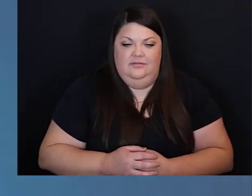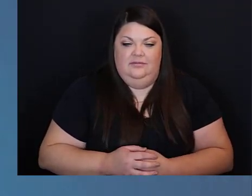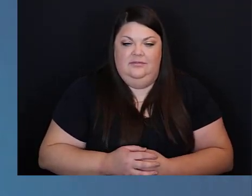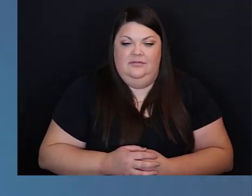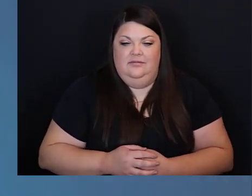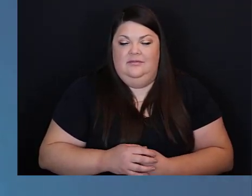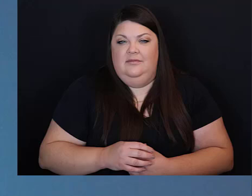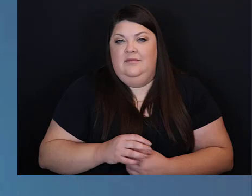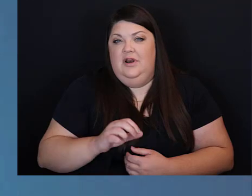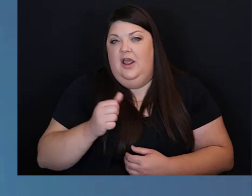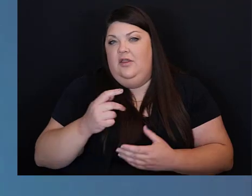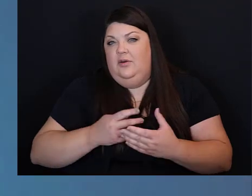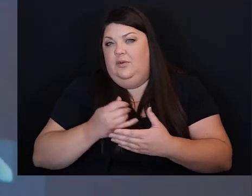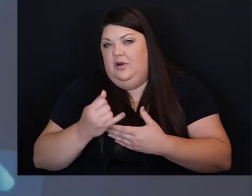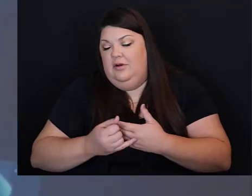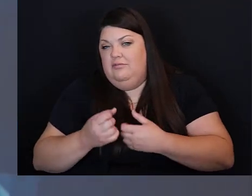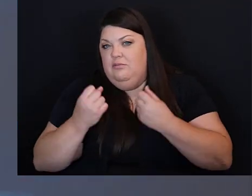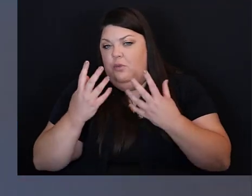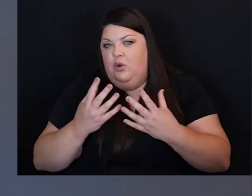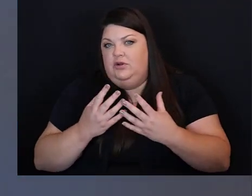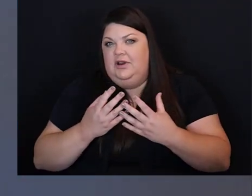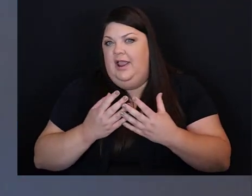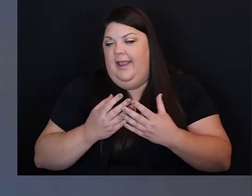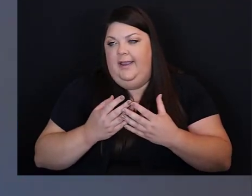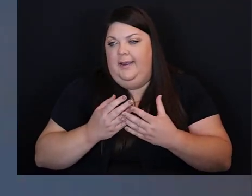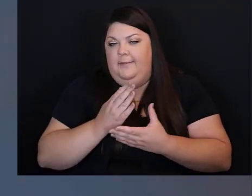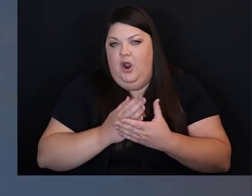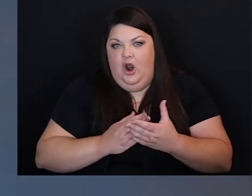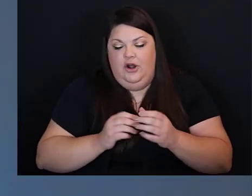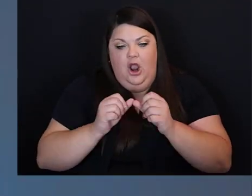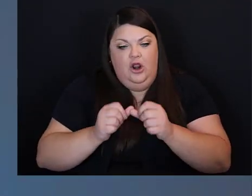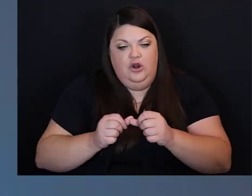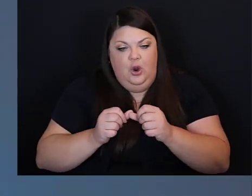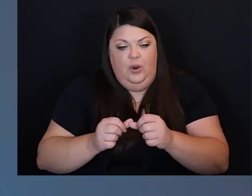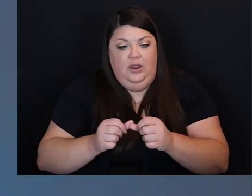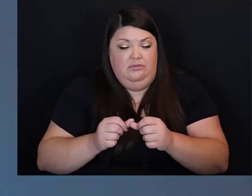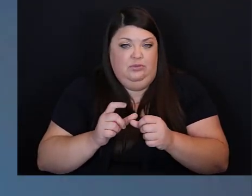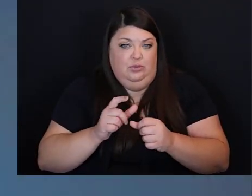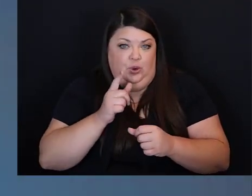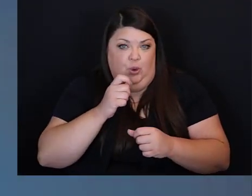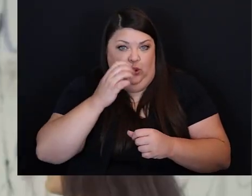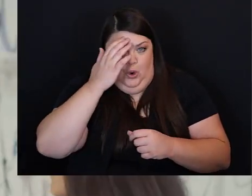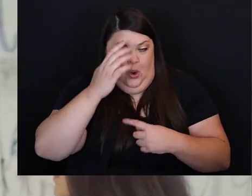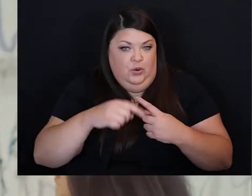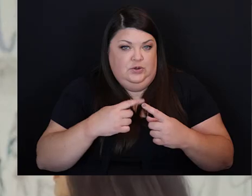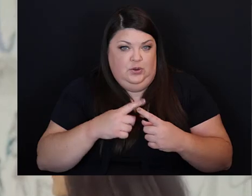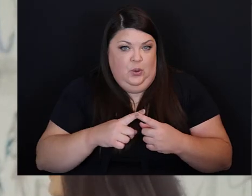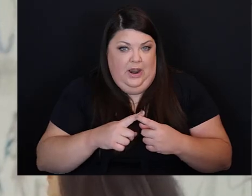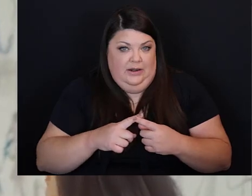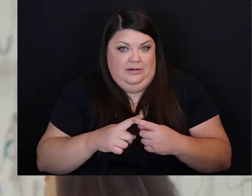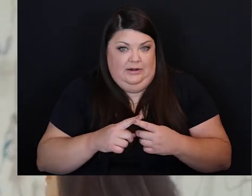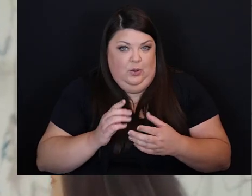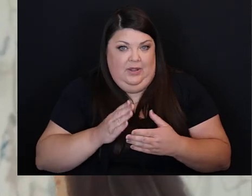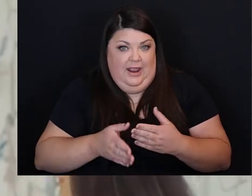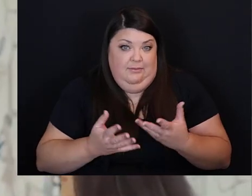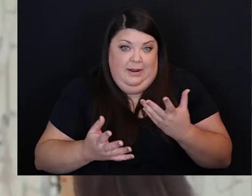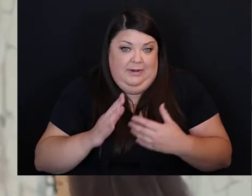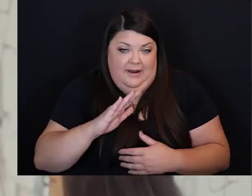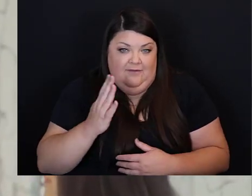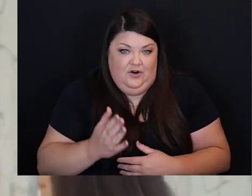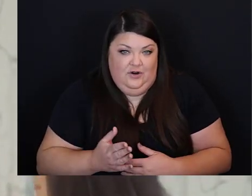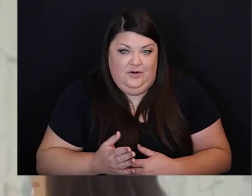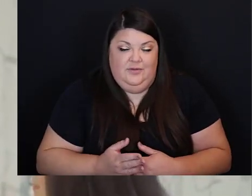is multi-part, ongoing. Who knows when it will, maybe never